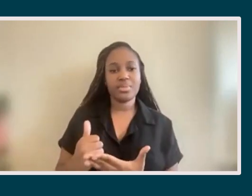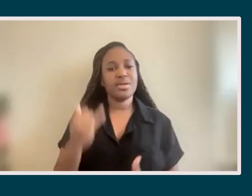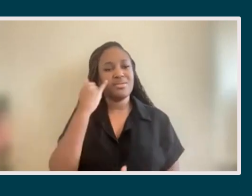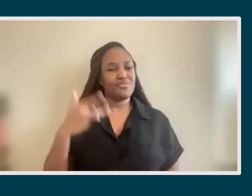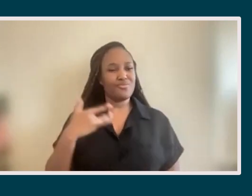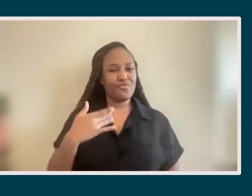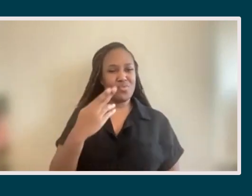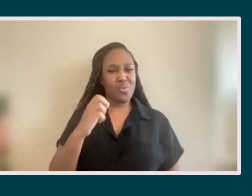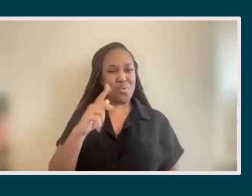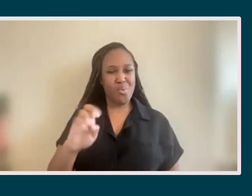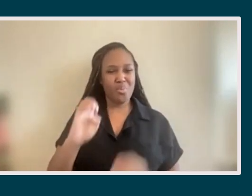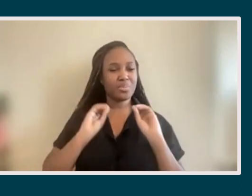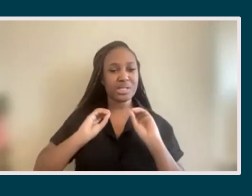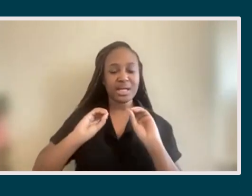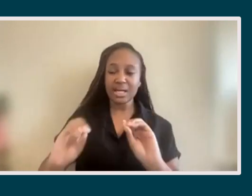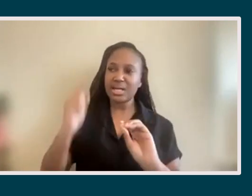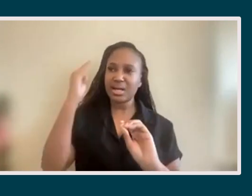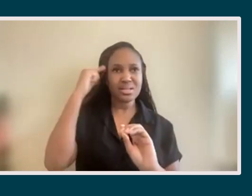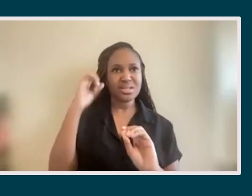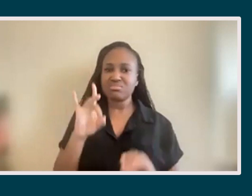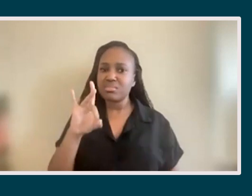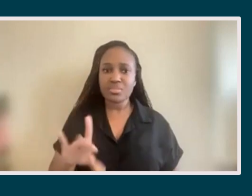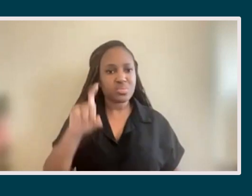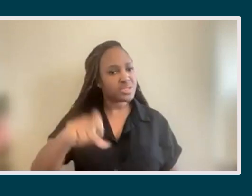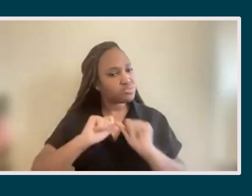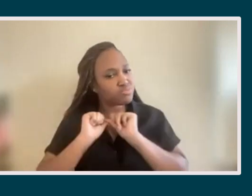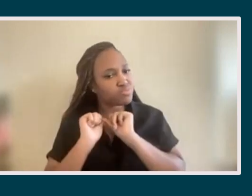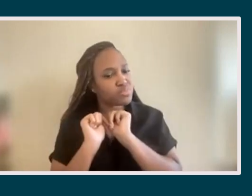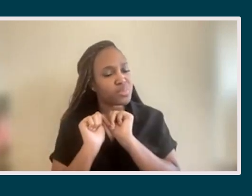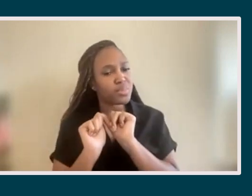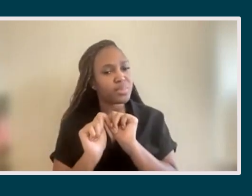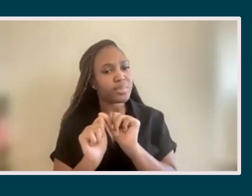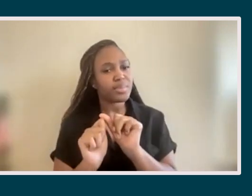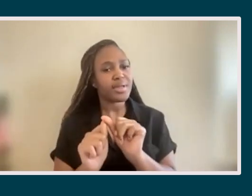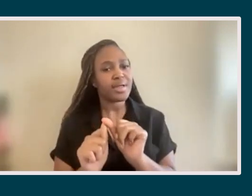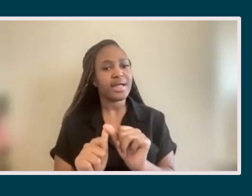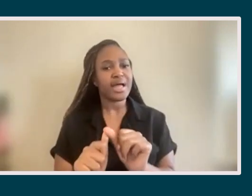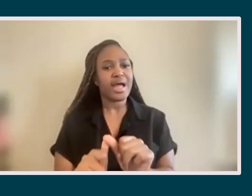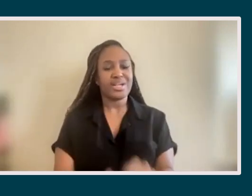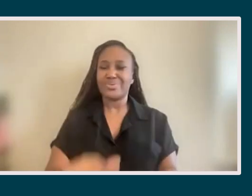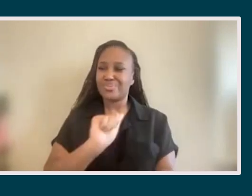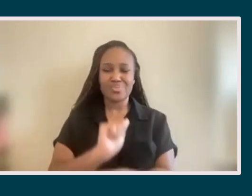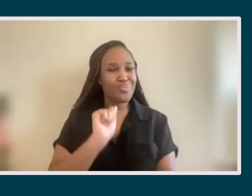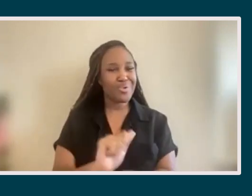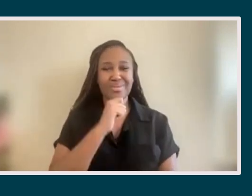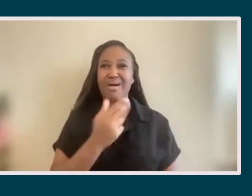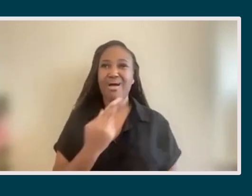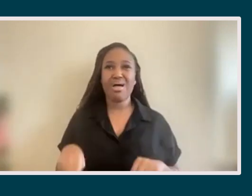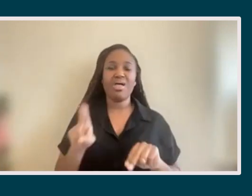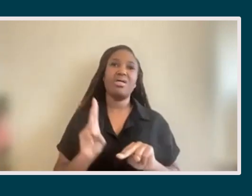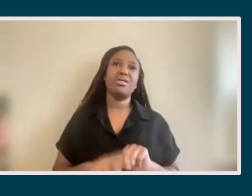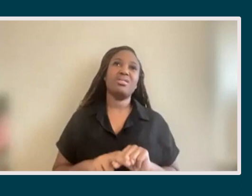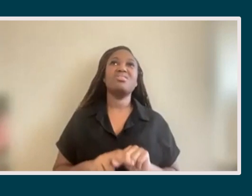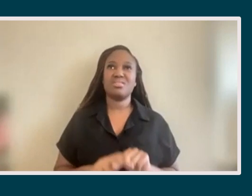is basically a reason to continue to do more than just sit on the couch and do the bare minimum that I can